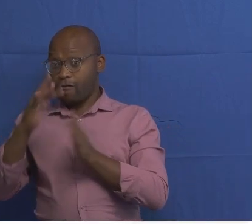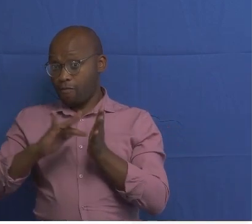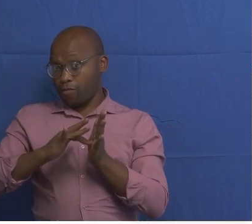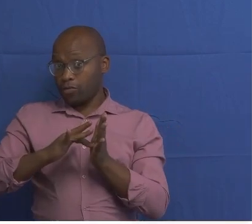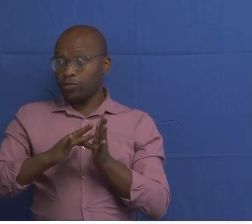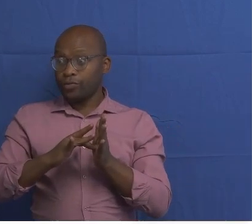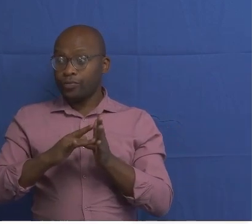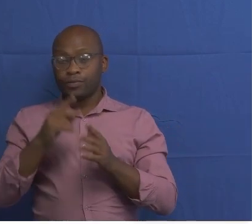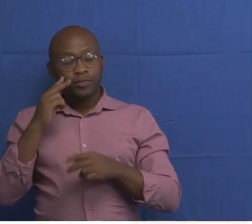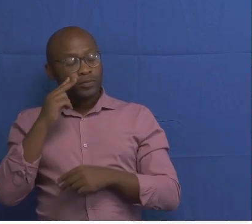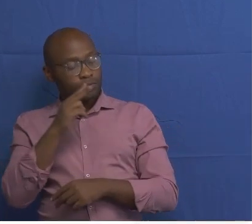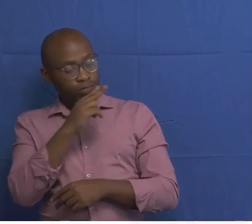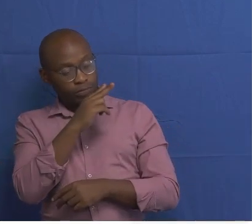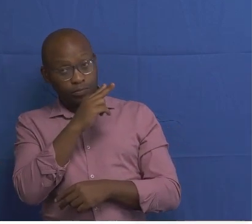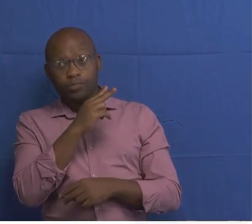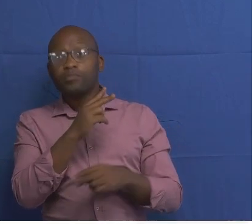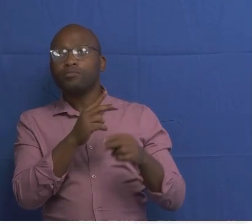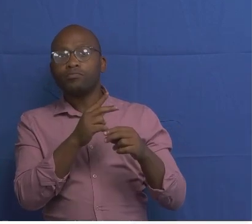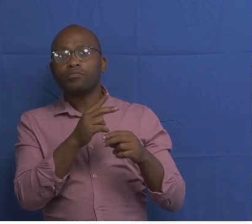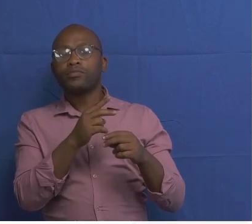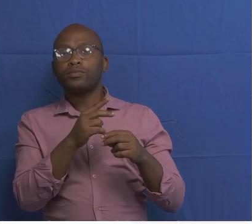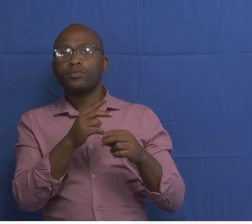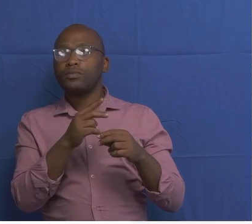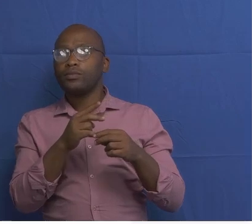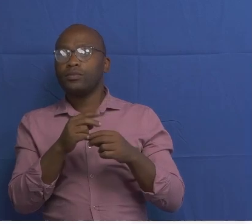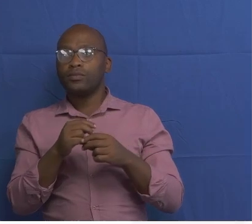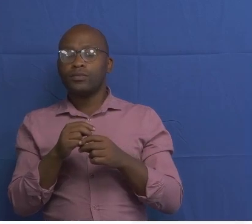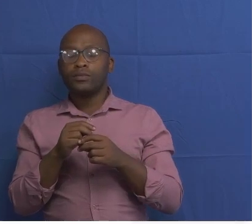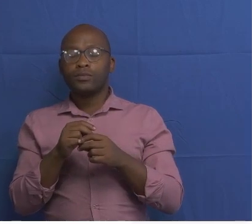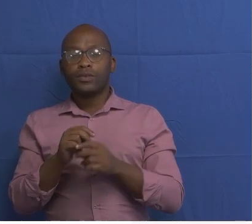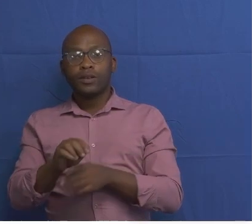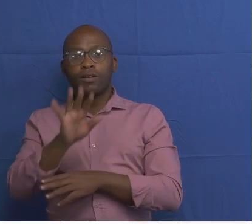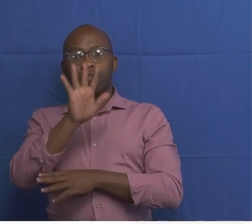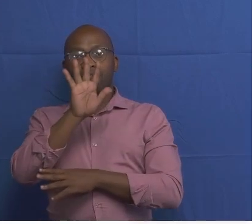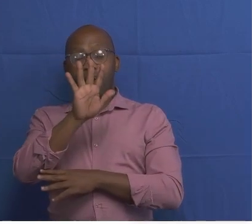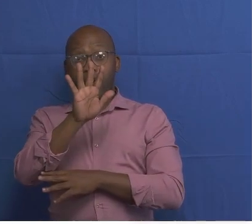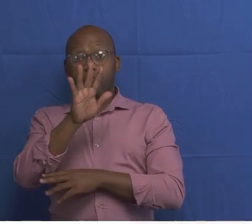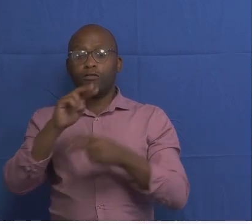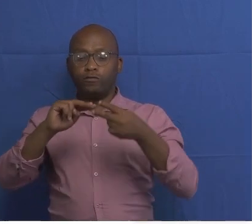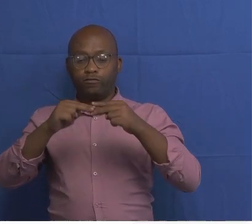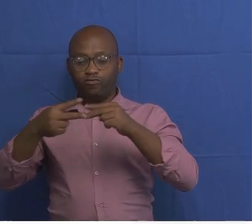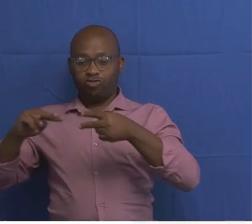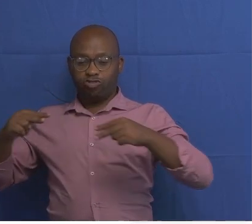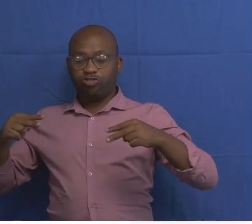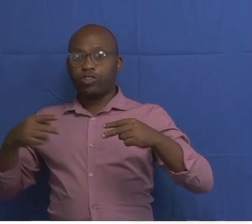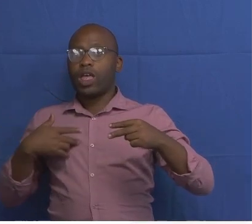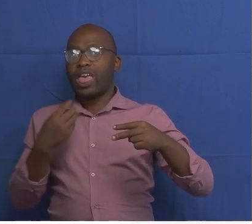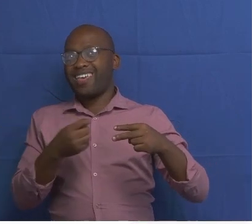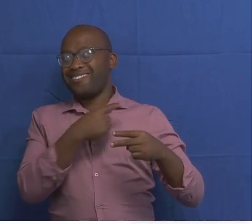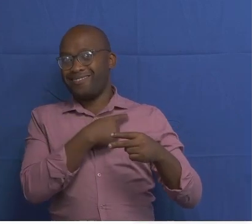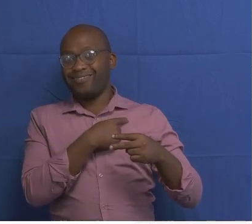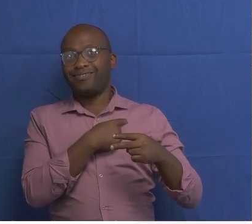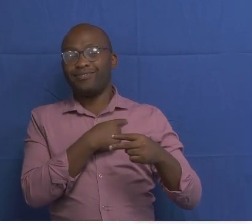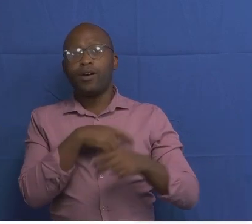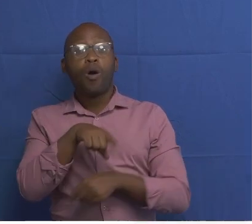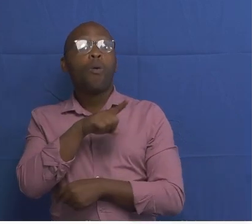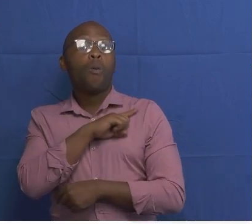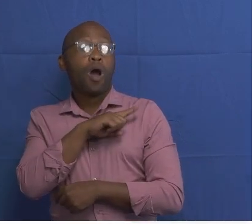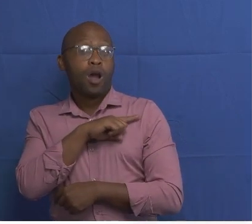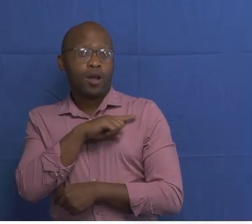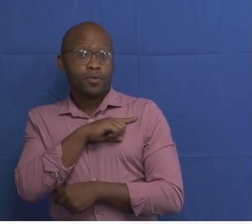this particular diagram, we have got 5 genes. Because we had said that